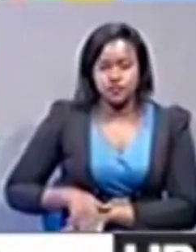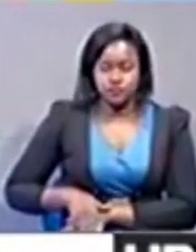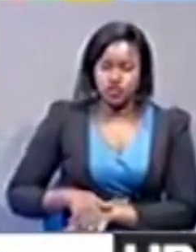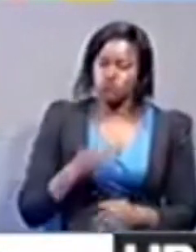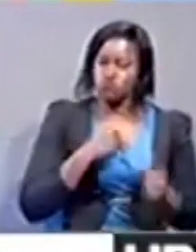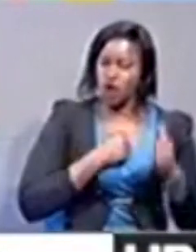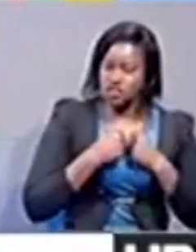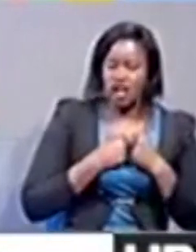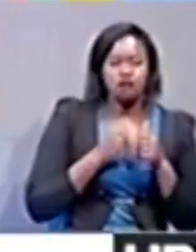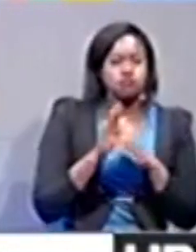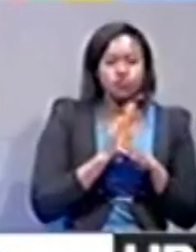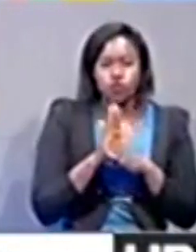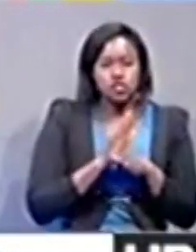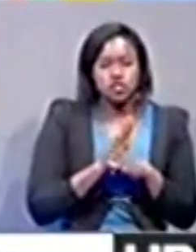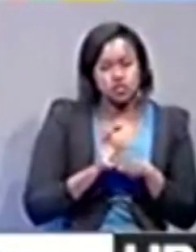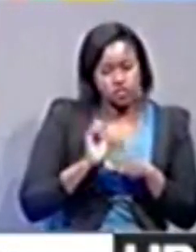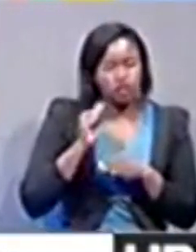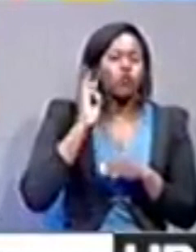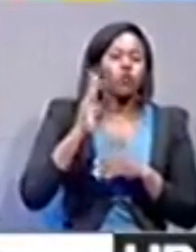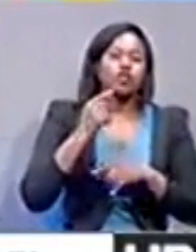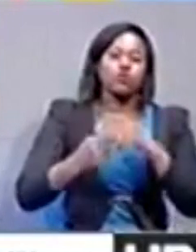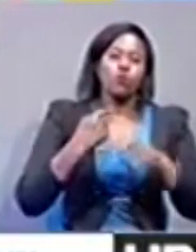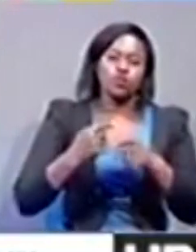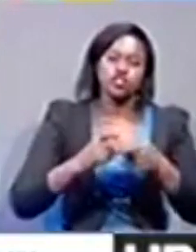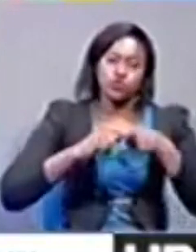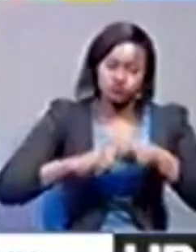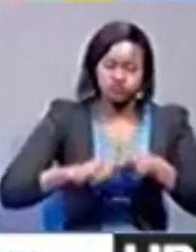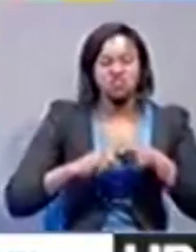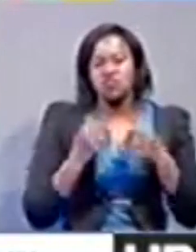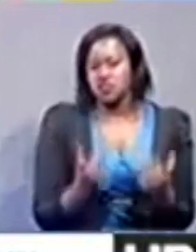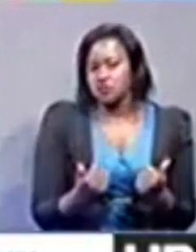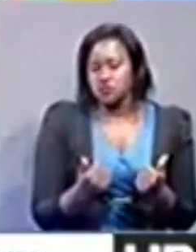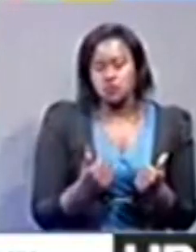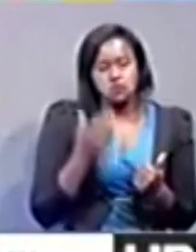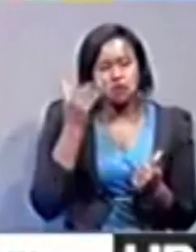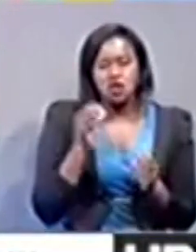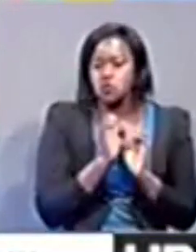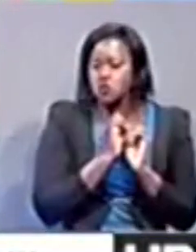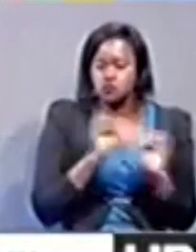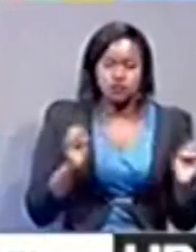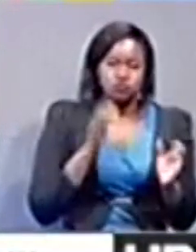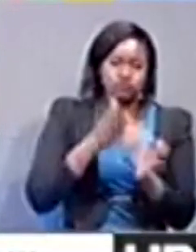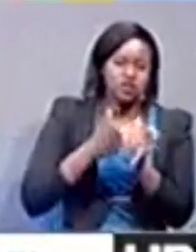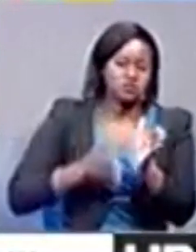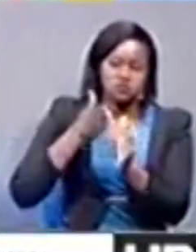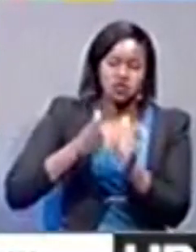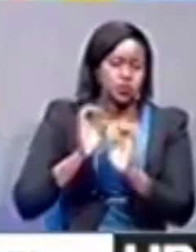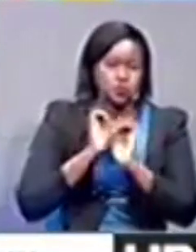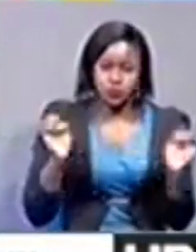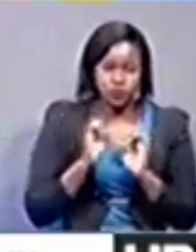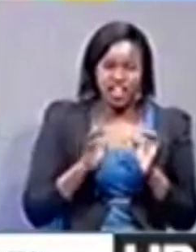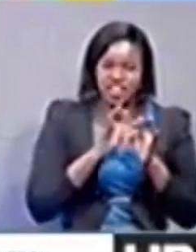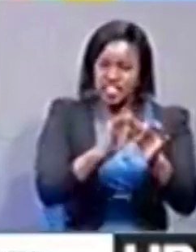Rwanda, and Burundi will have to continue with the lorries for now because there is no railway line linking with